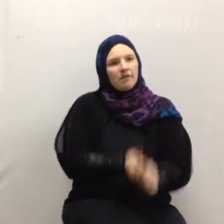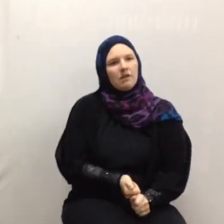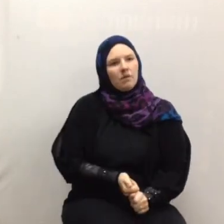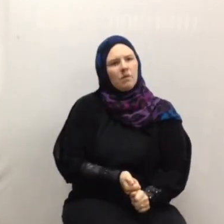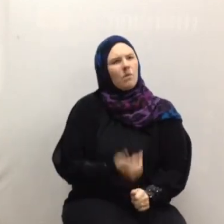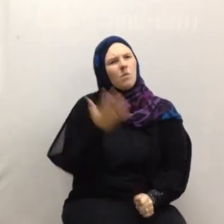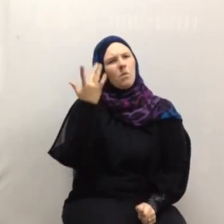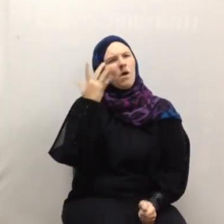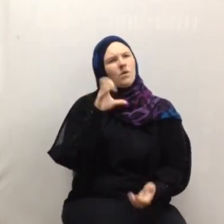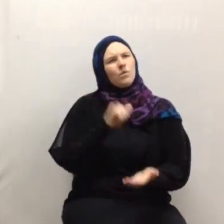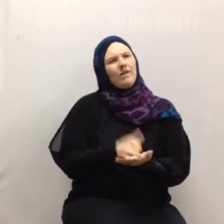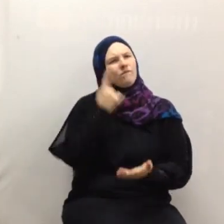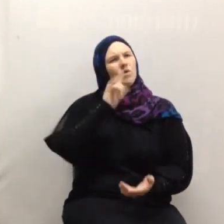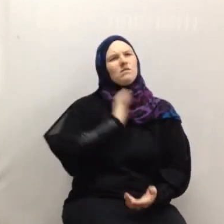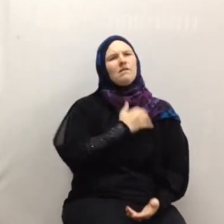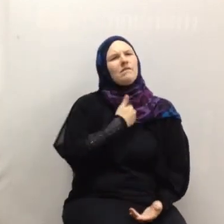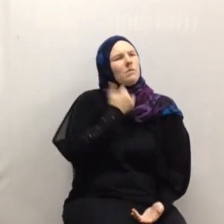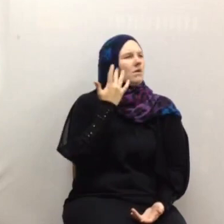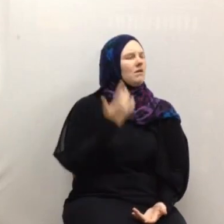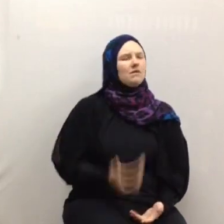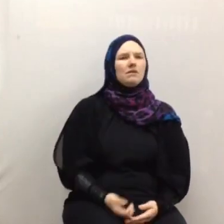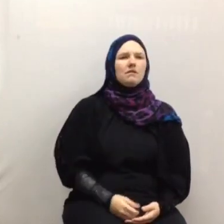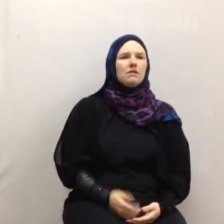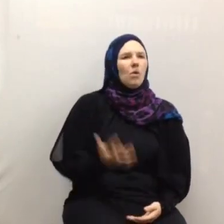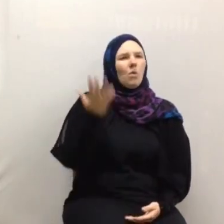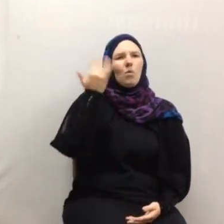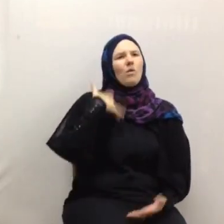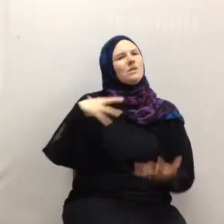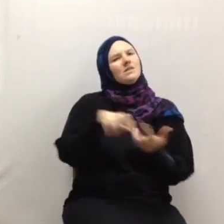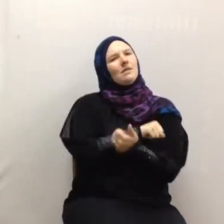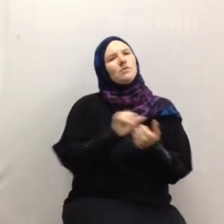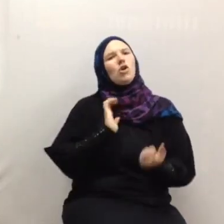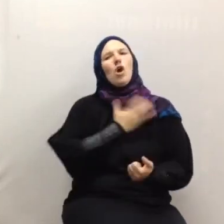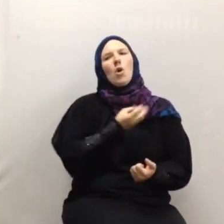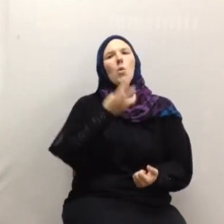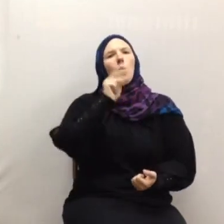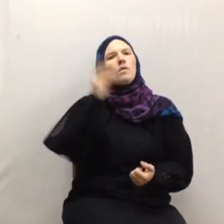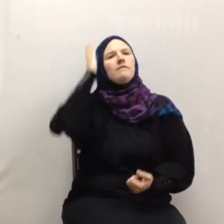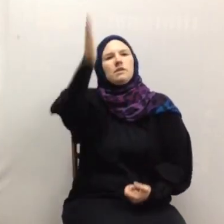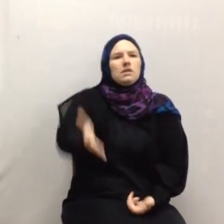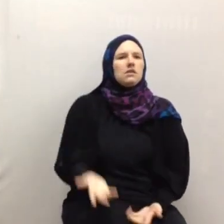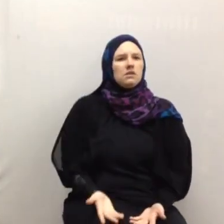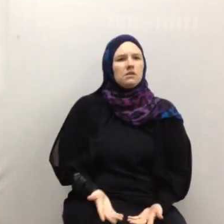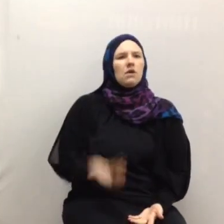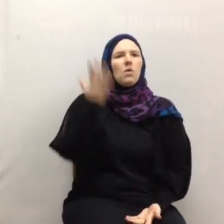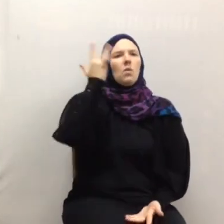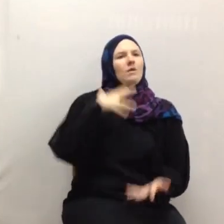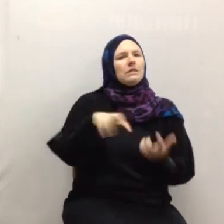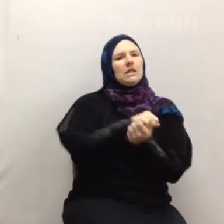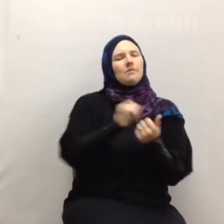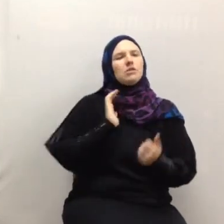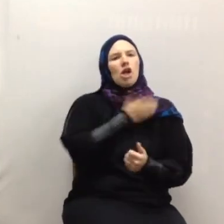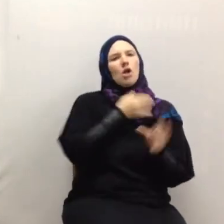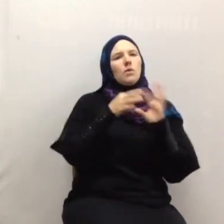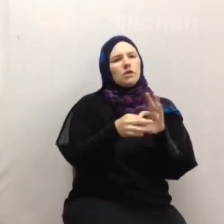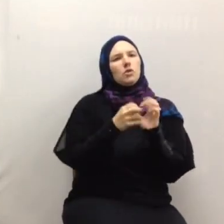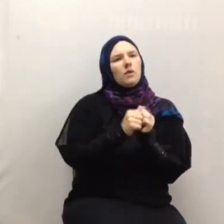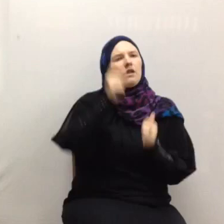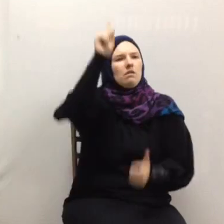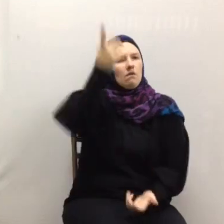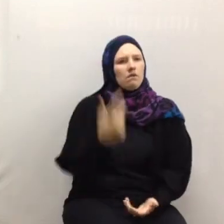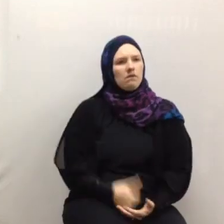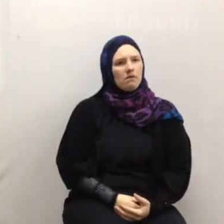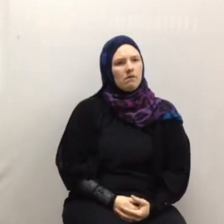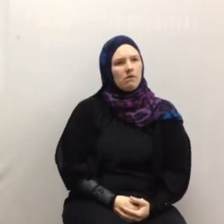ourselves? Why do we damage our own fate? Why do we damage our relationship with Allah? Why don't we